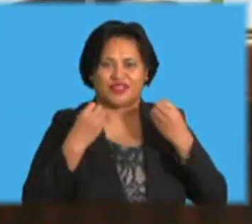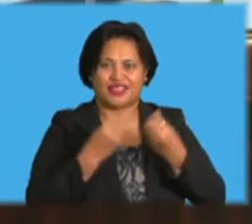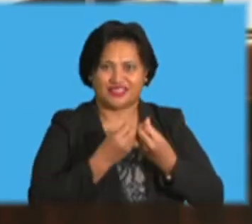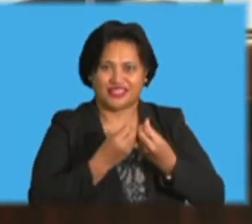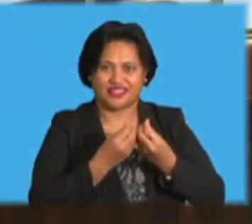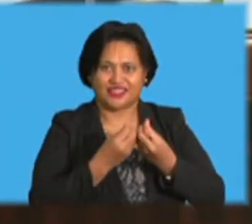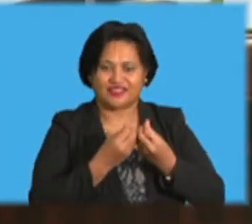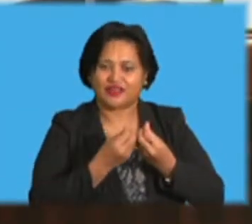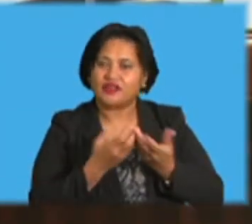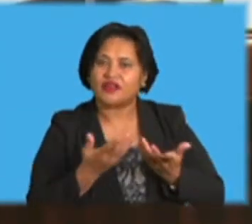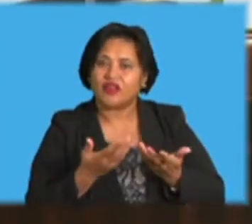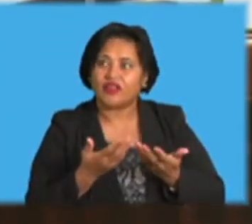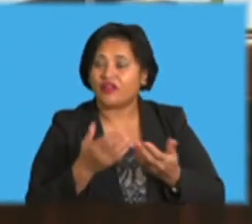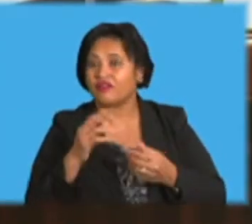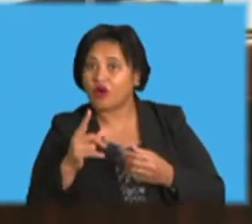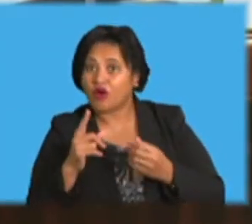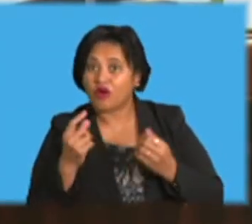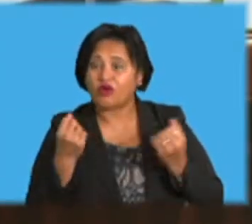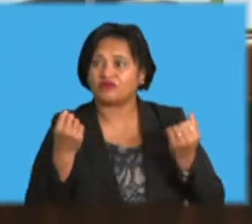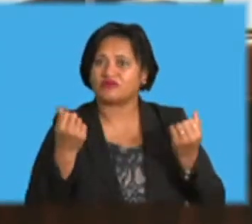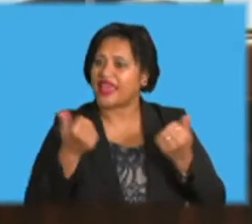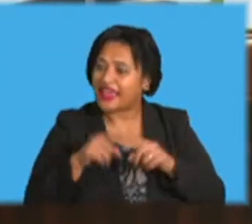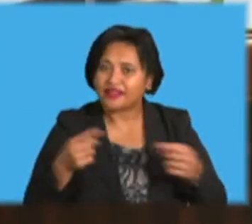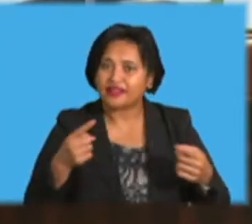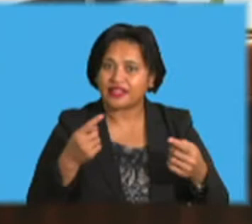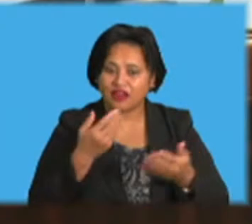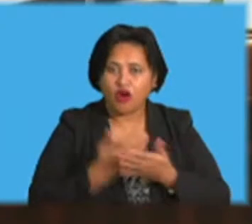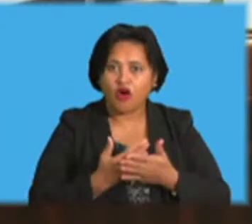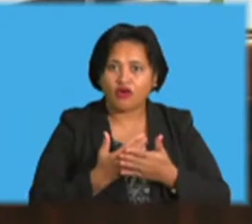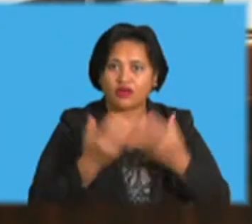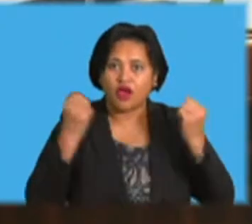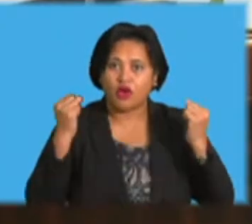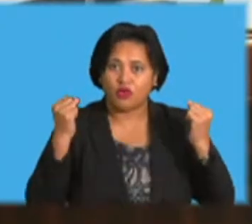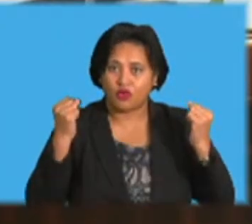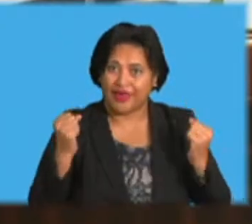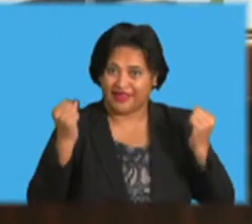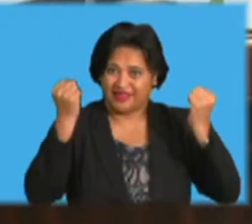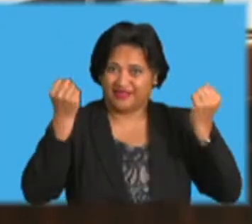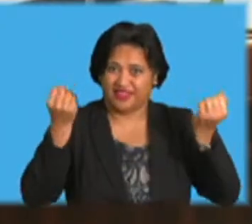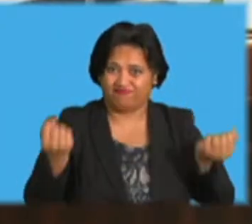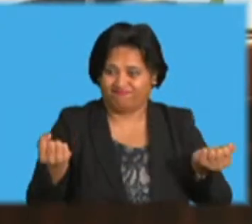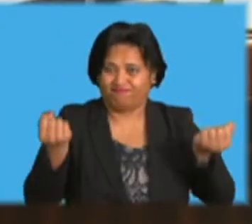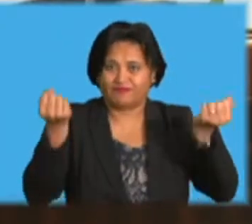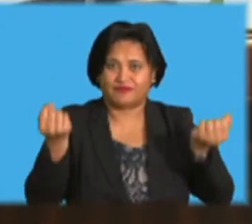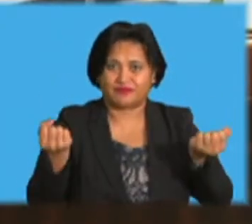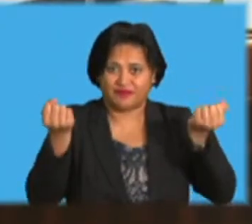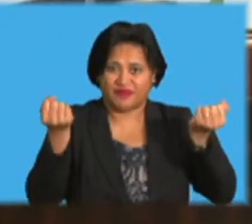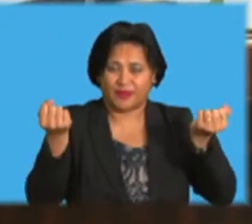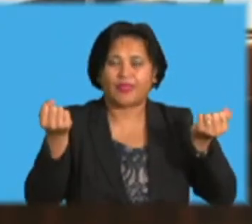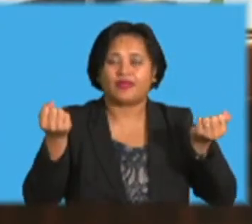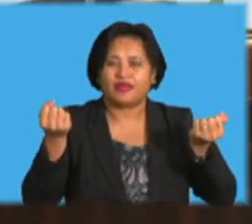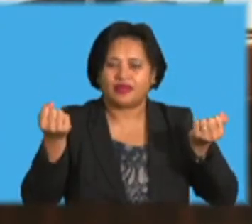for NSOs for weightlifting. So we have four funds we